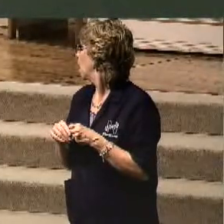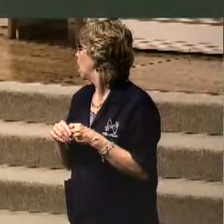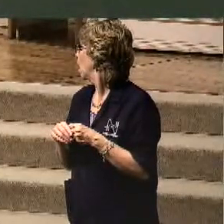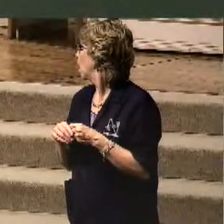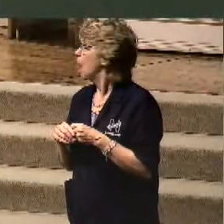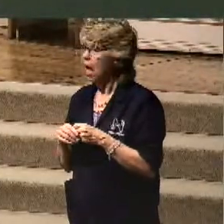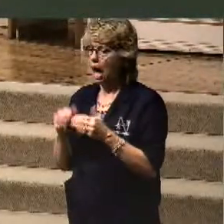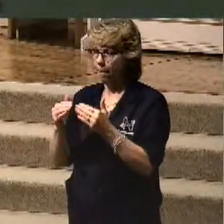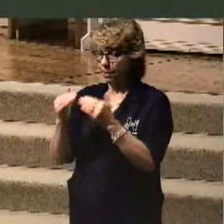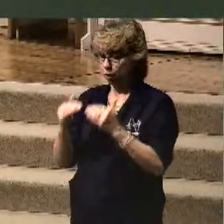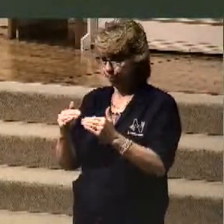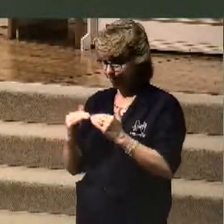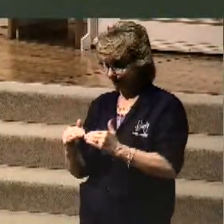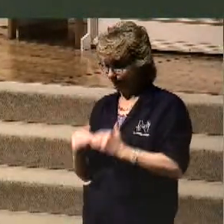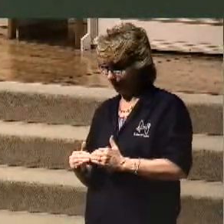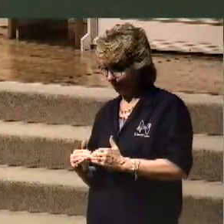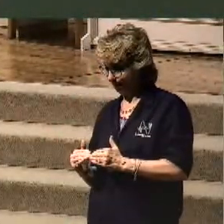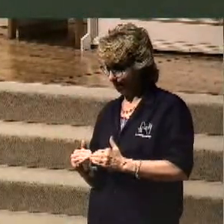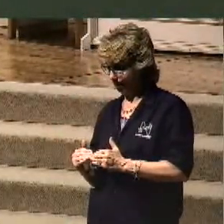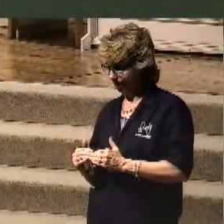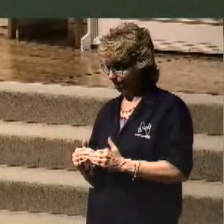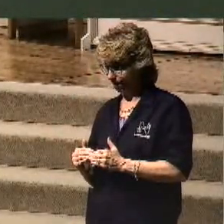Let me just skip on down to,